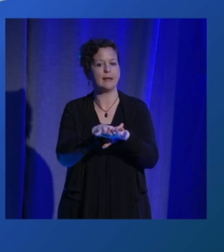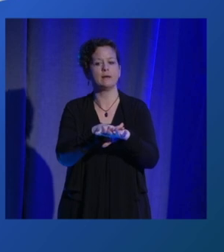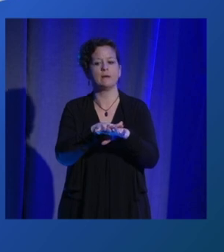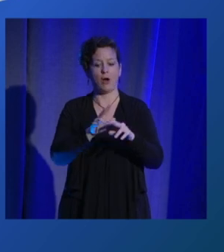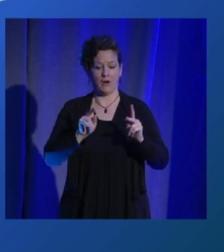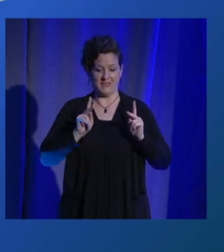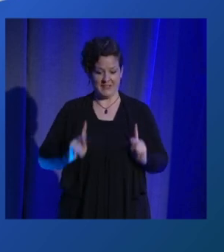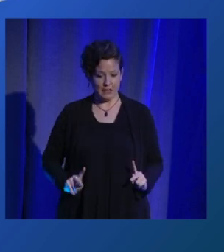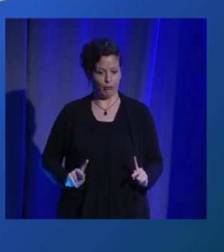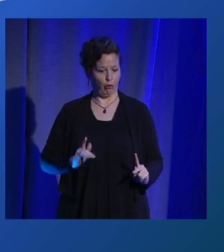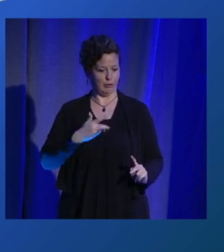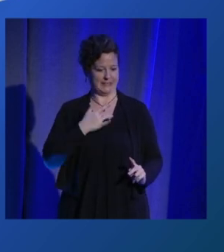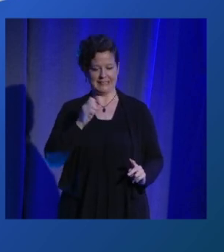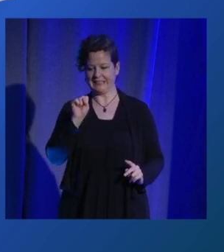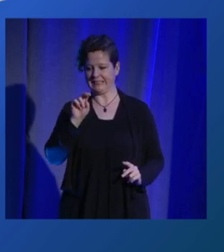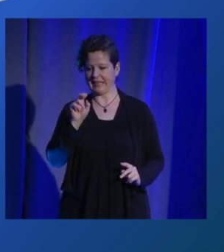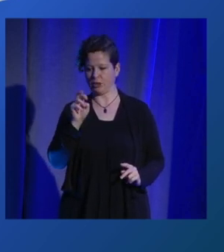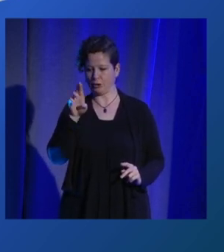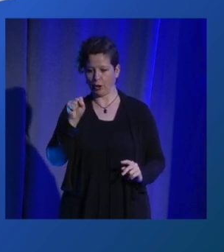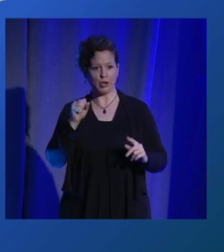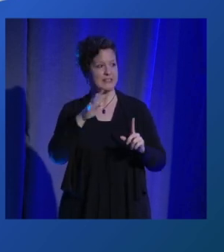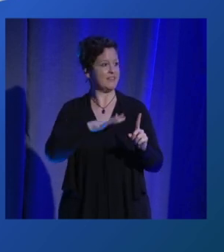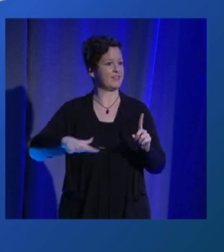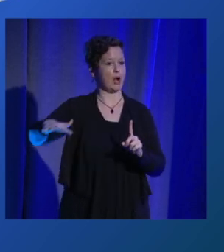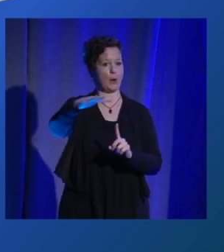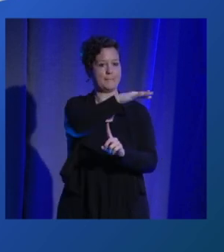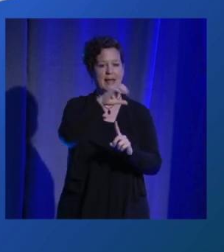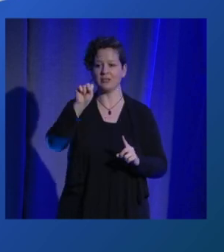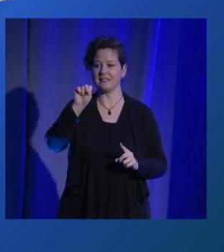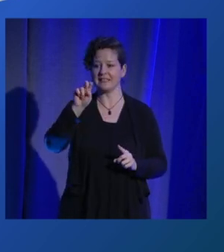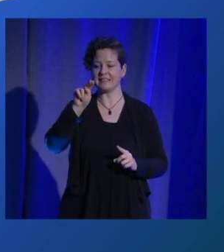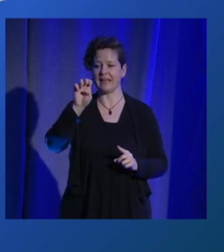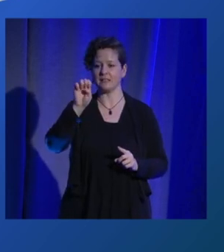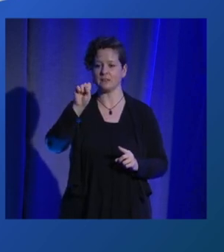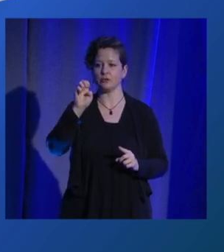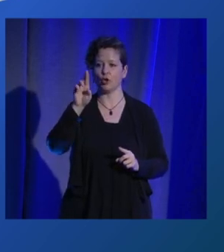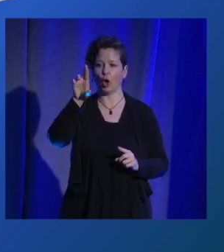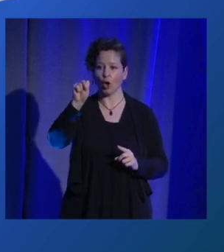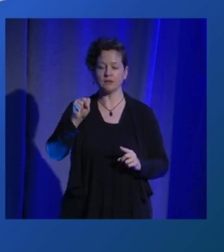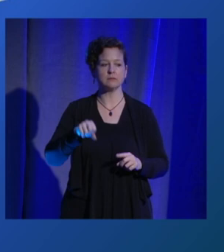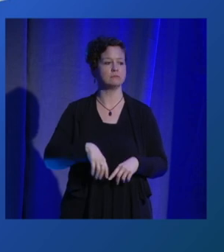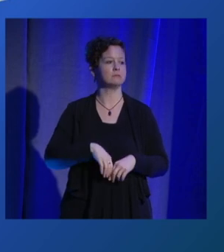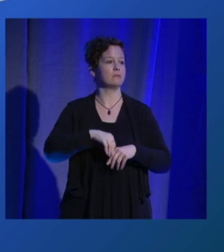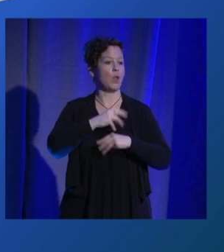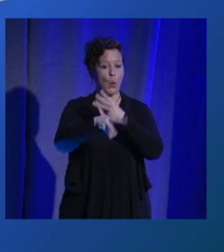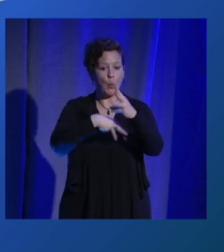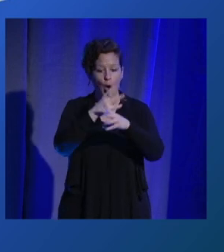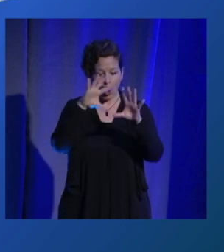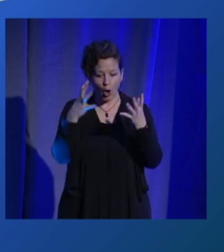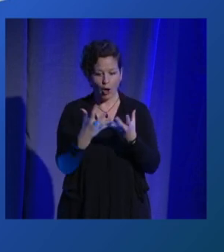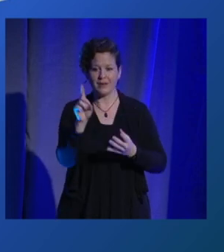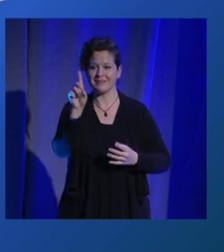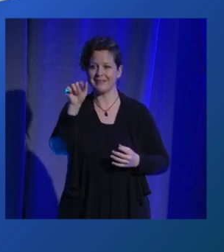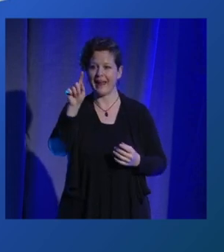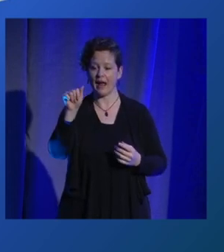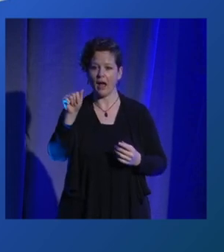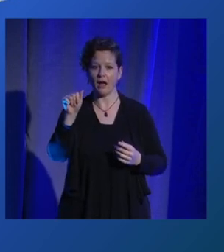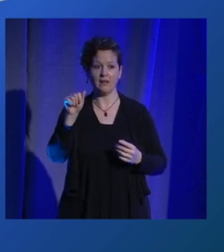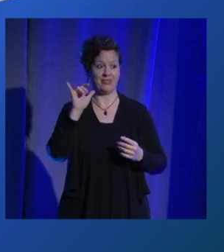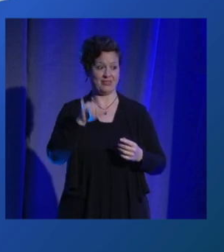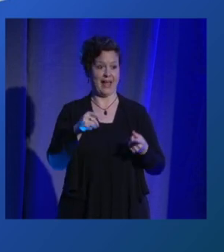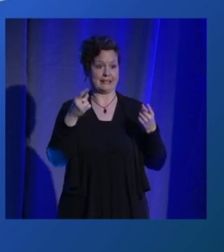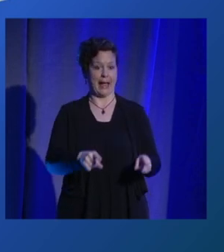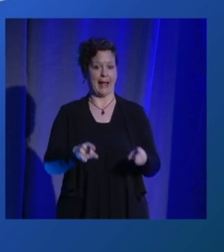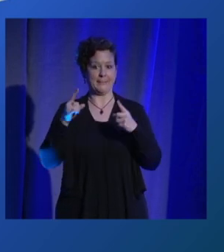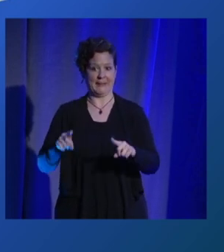physical sensors our environmental sensors and the world's data that's gamechanging and so